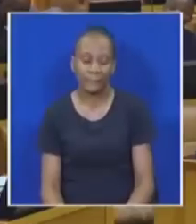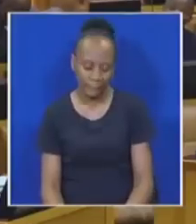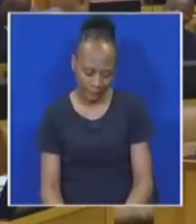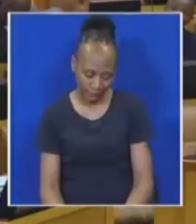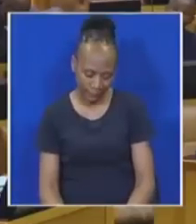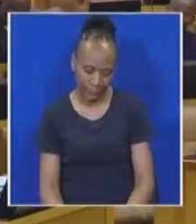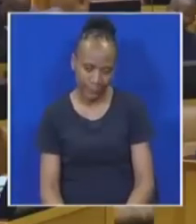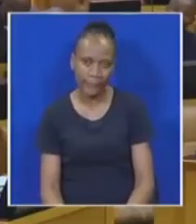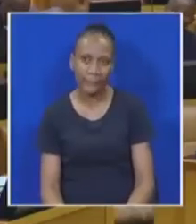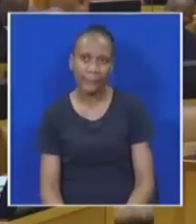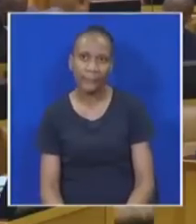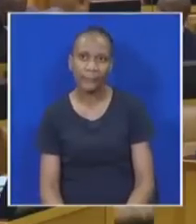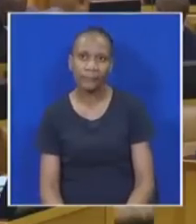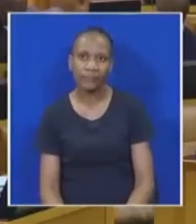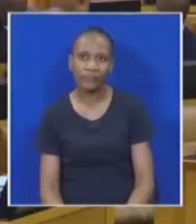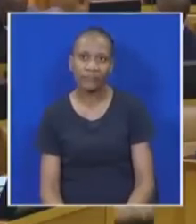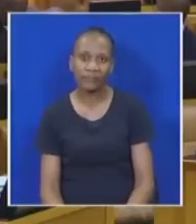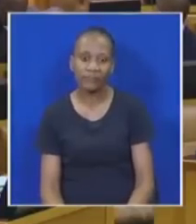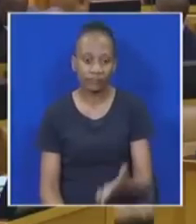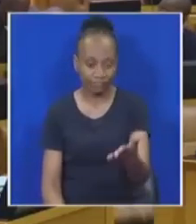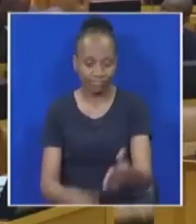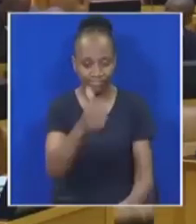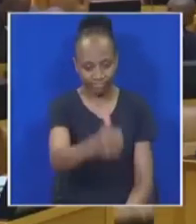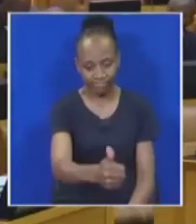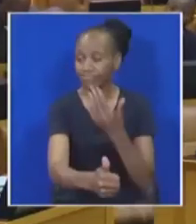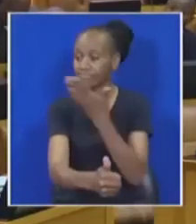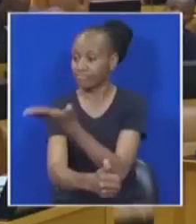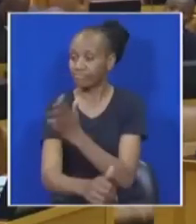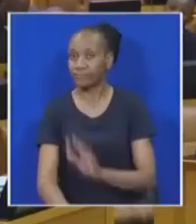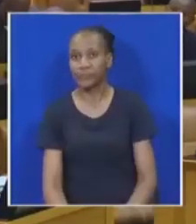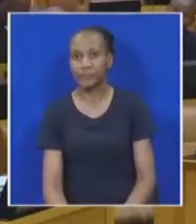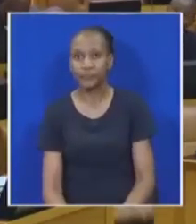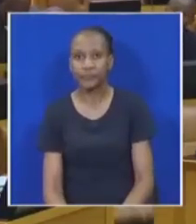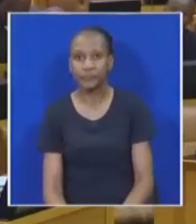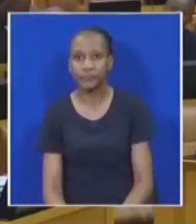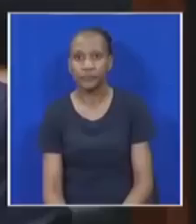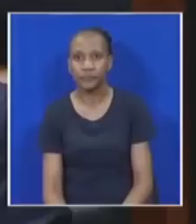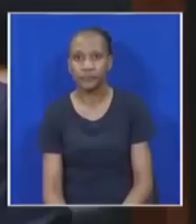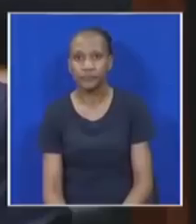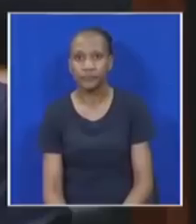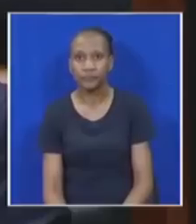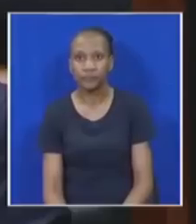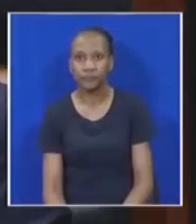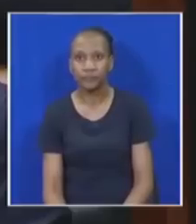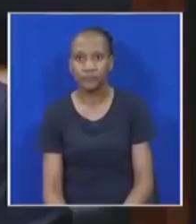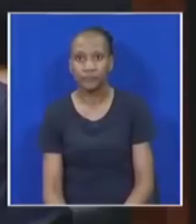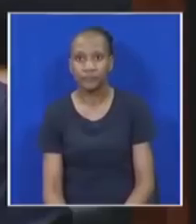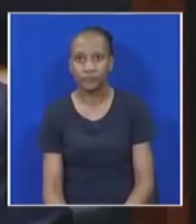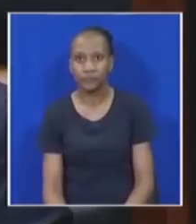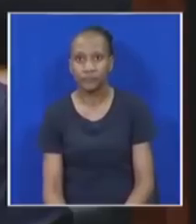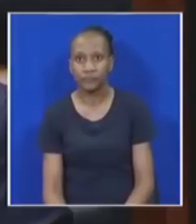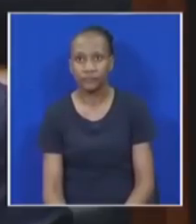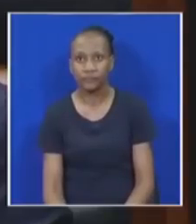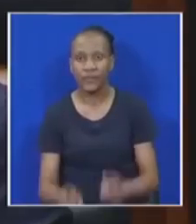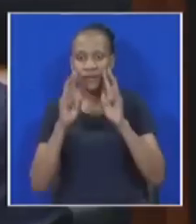Please take your seat, Honourable Member. Please take your seat. Can we welcome our visitors